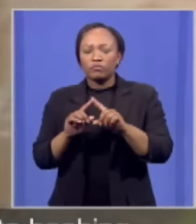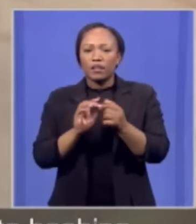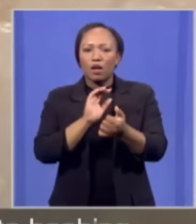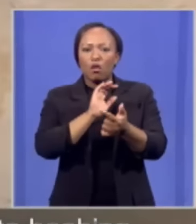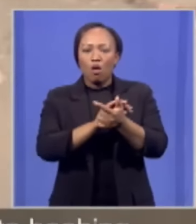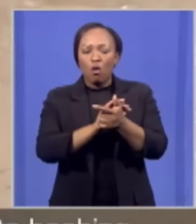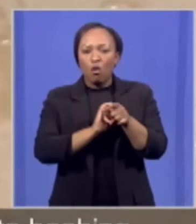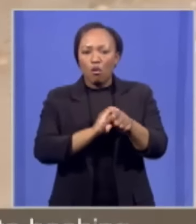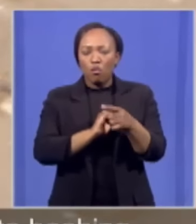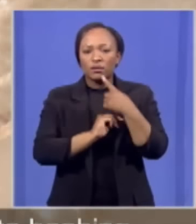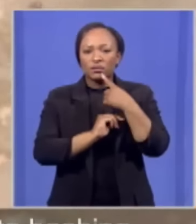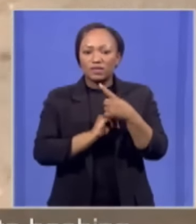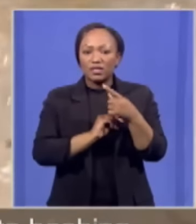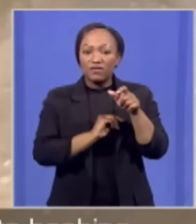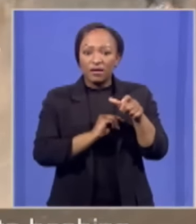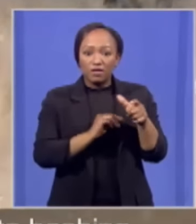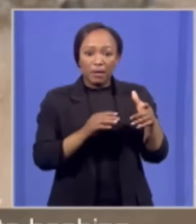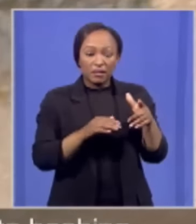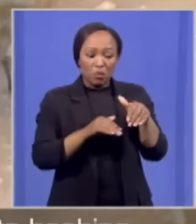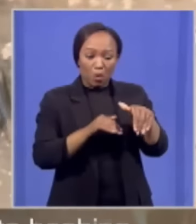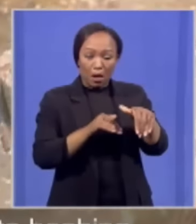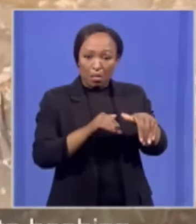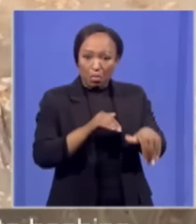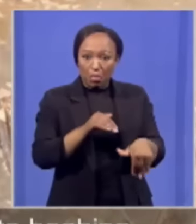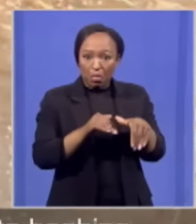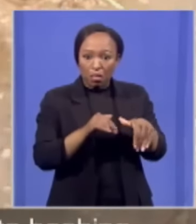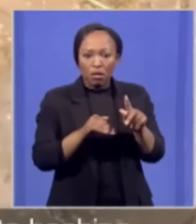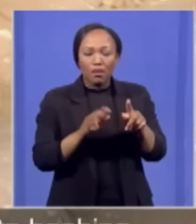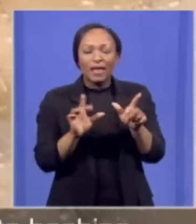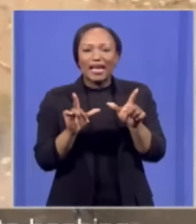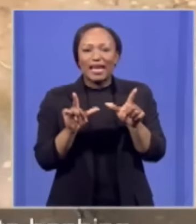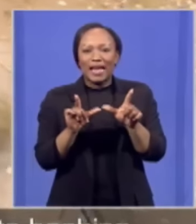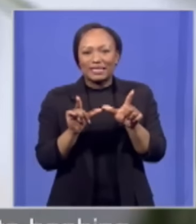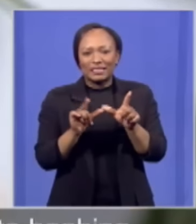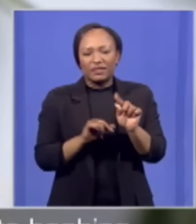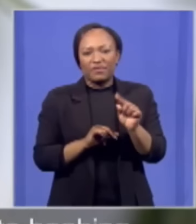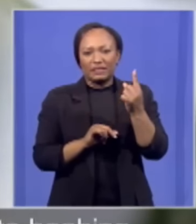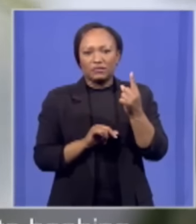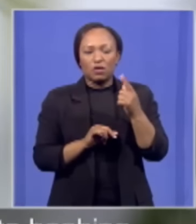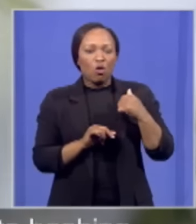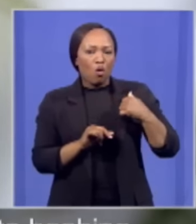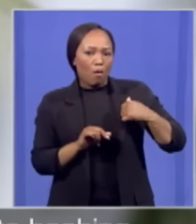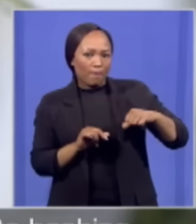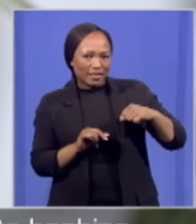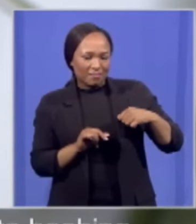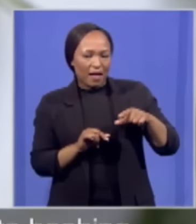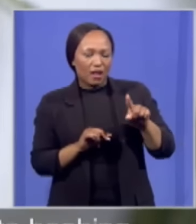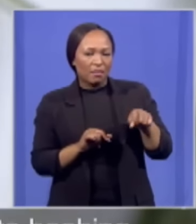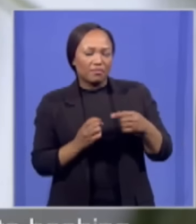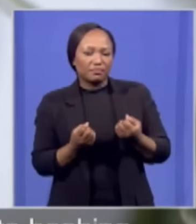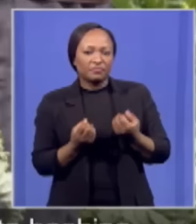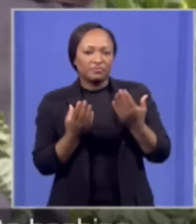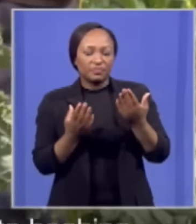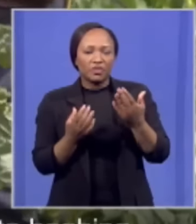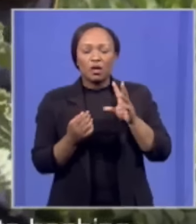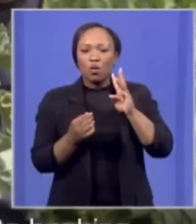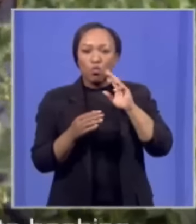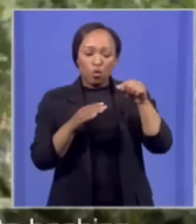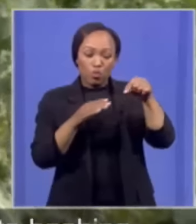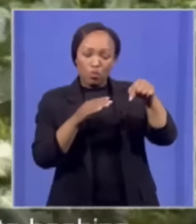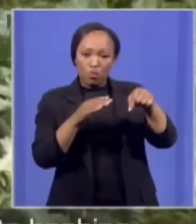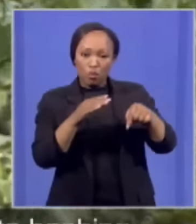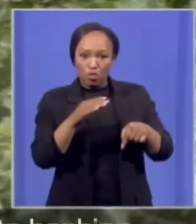bosetšhaba fa motho a epapetse o tshwanela go fiwa license ke puso kgotsa masepala gonne metsi a ka fa tlase ga lefatshe e